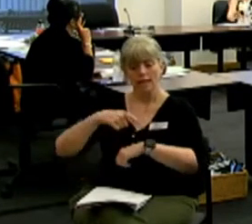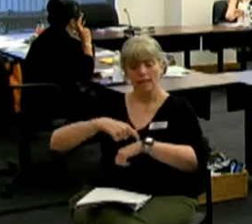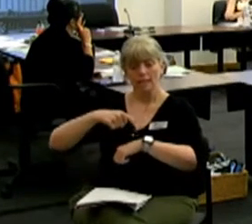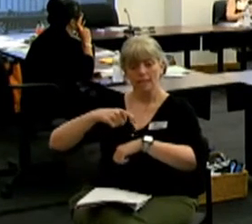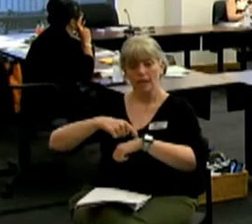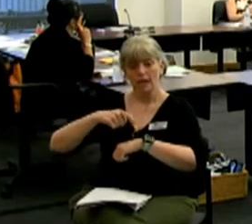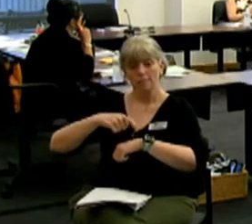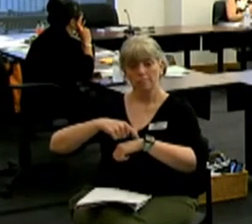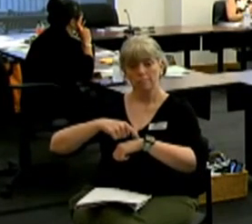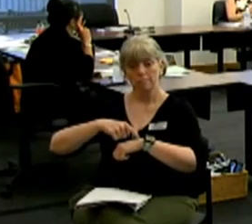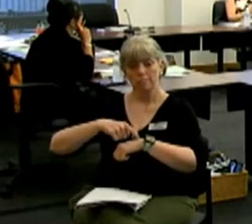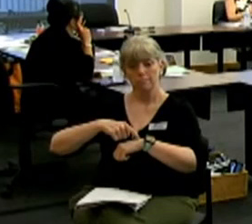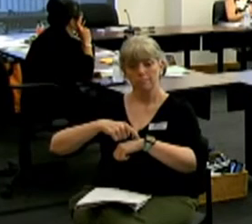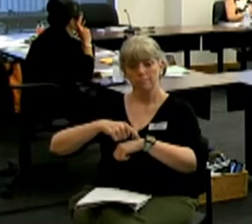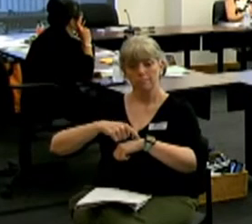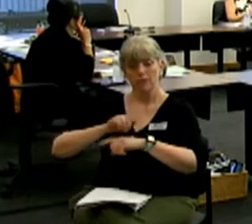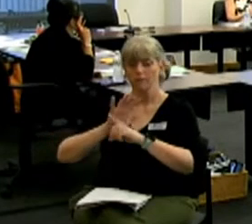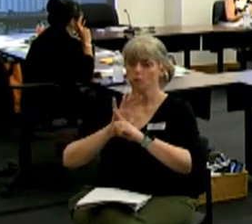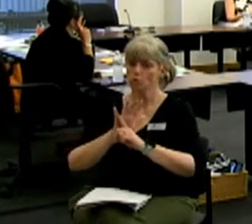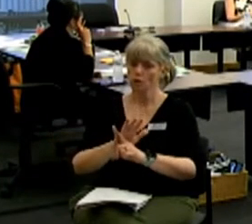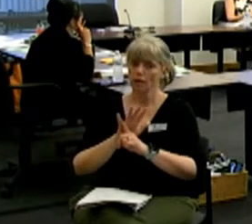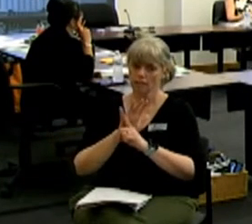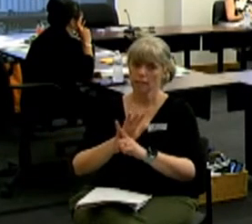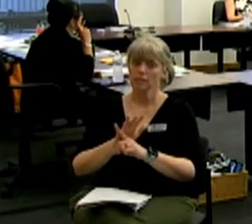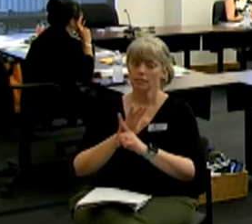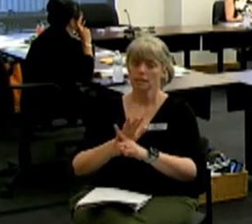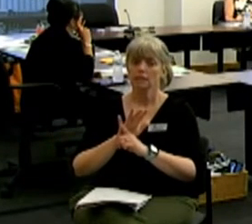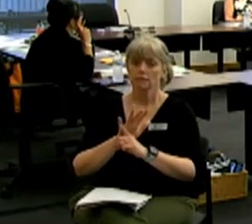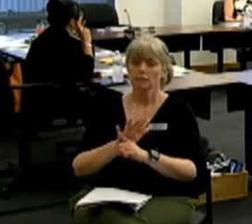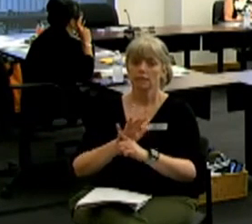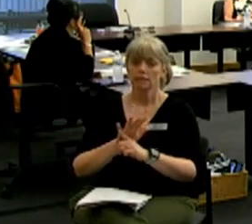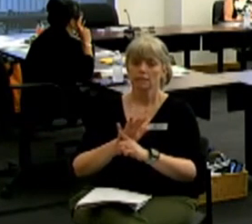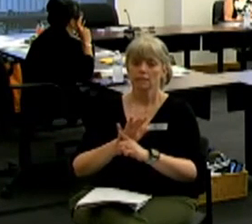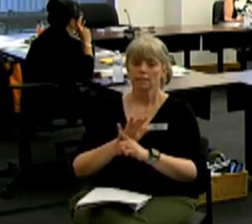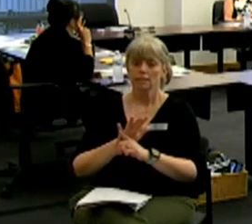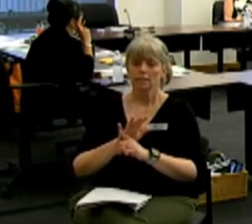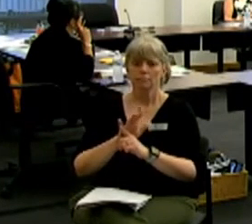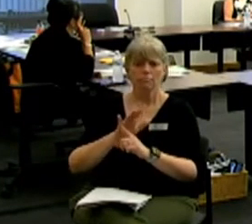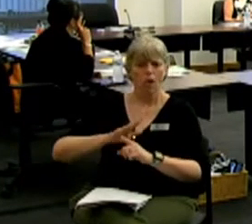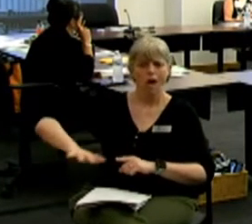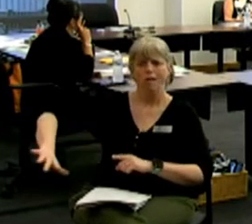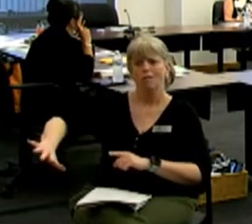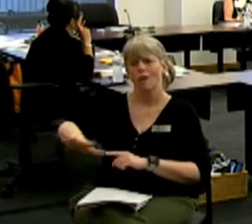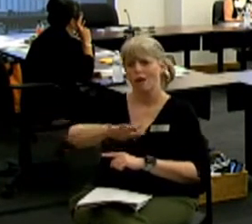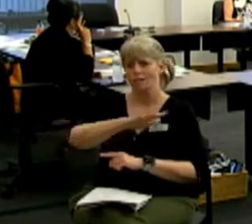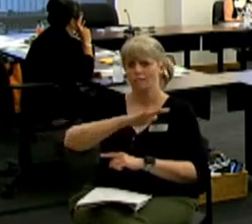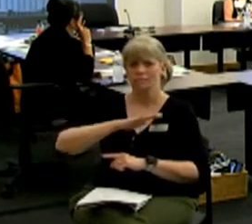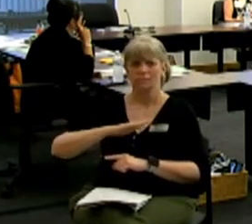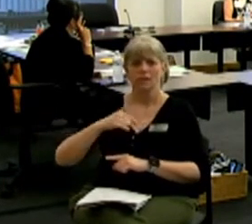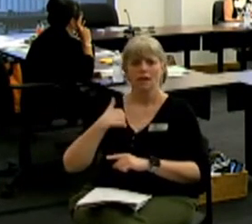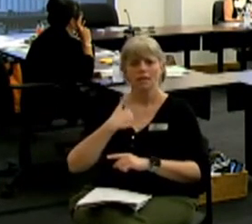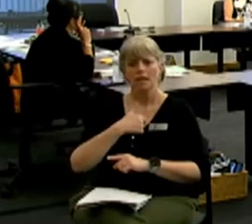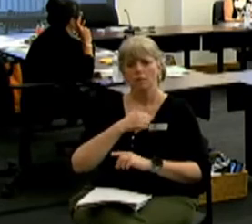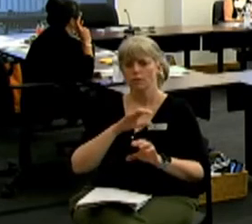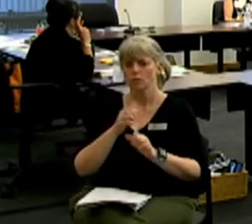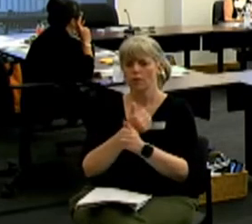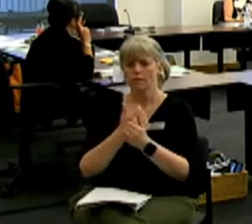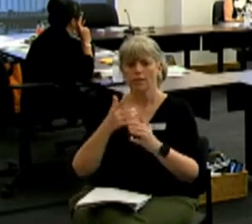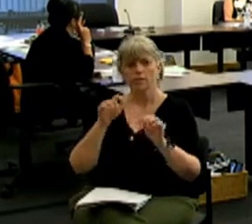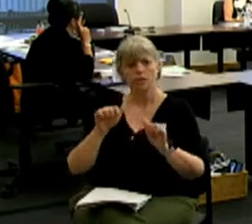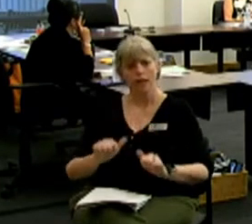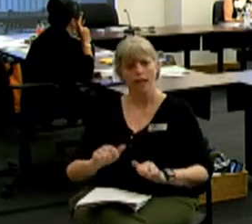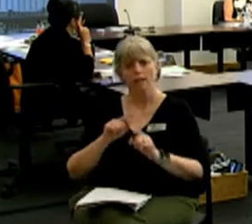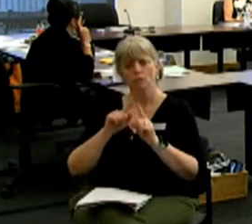time of a lot of stress all around, that we do everything we can